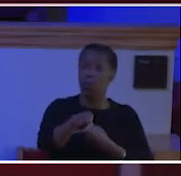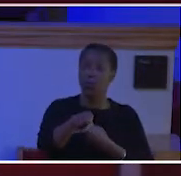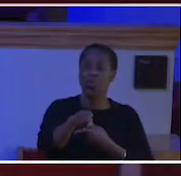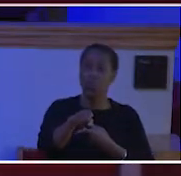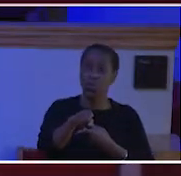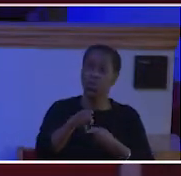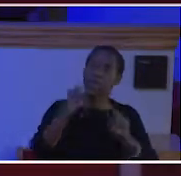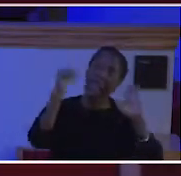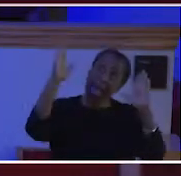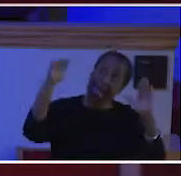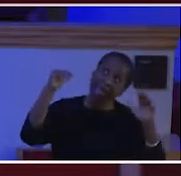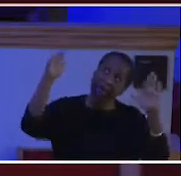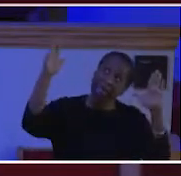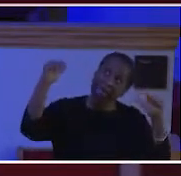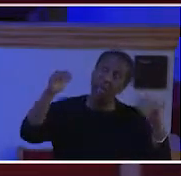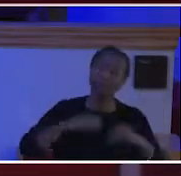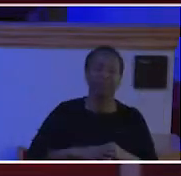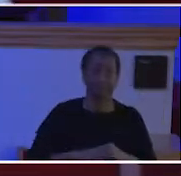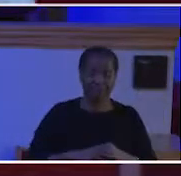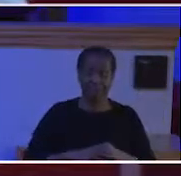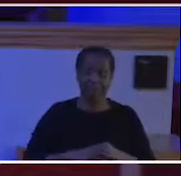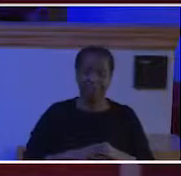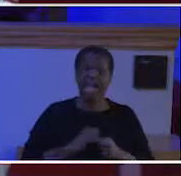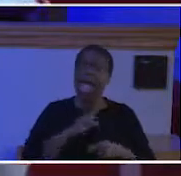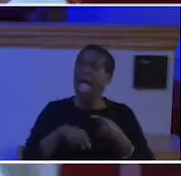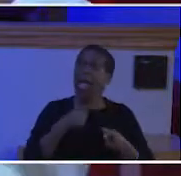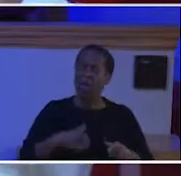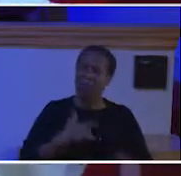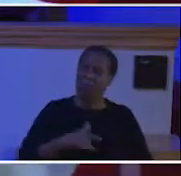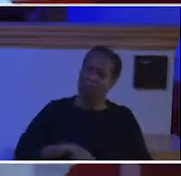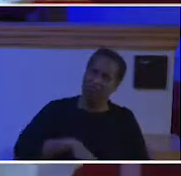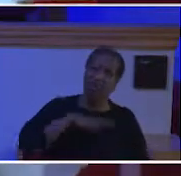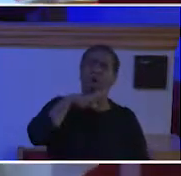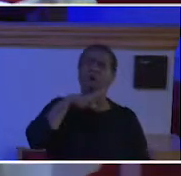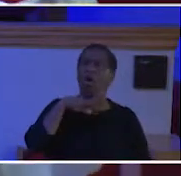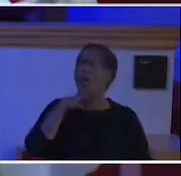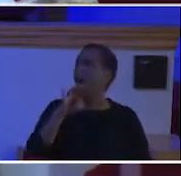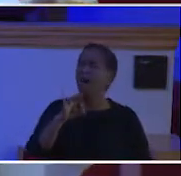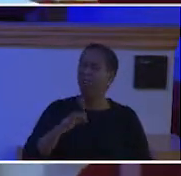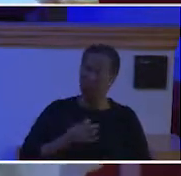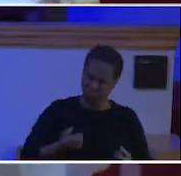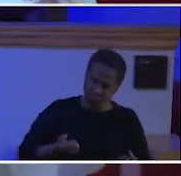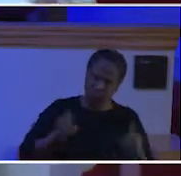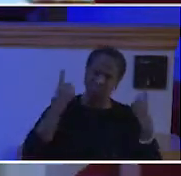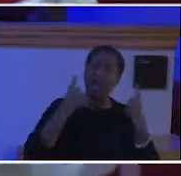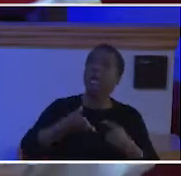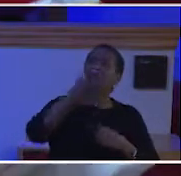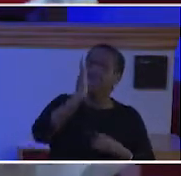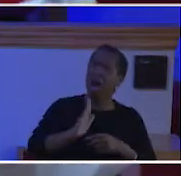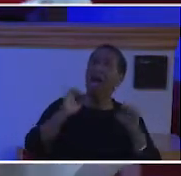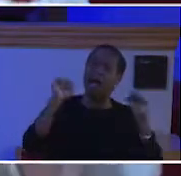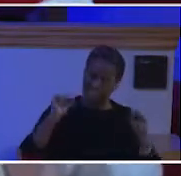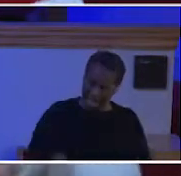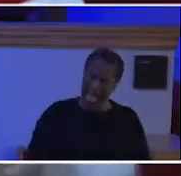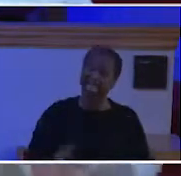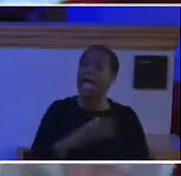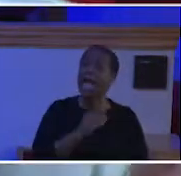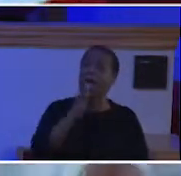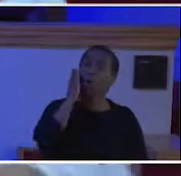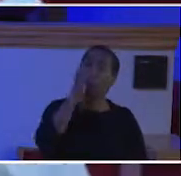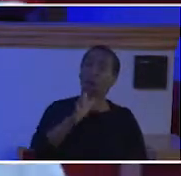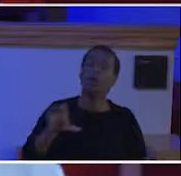of expectation and full of understanding that God can and will